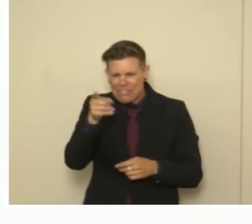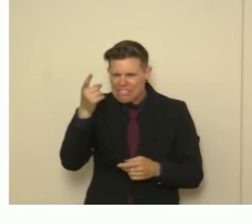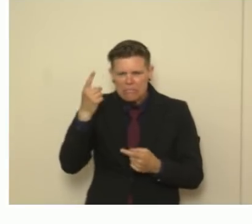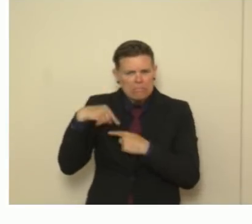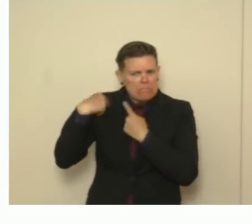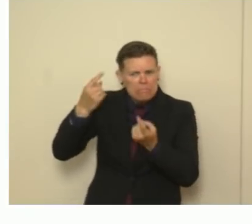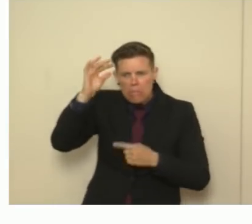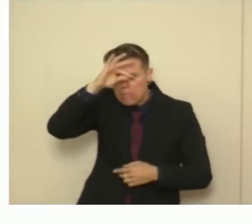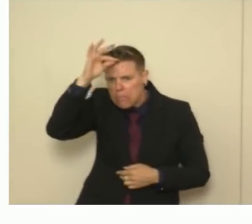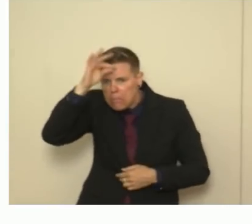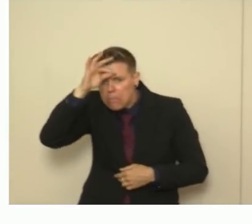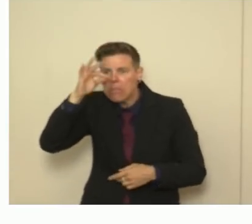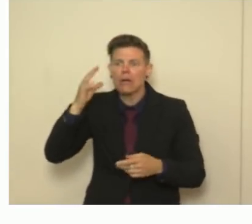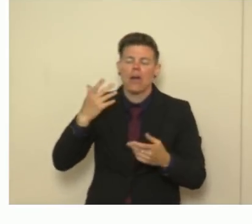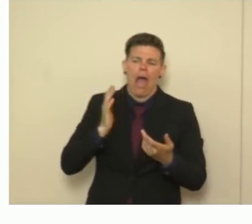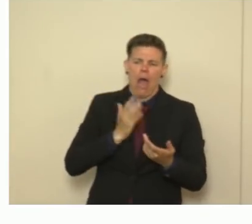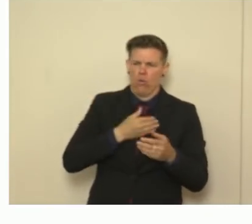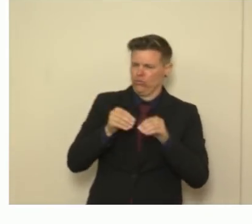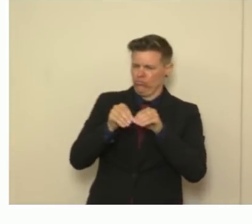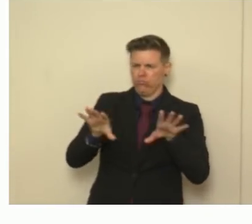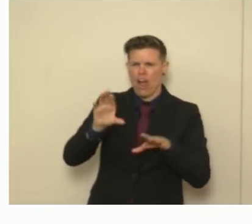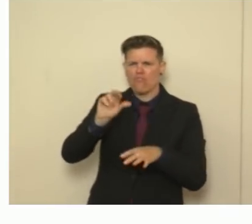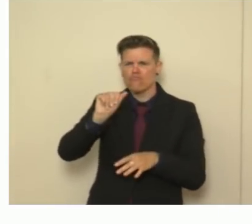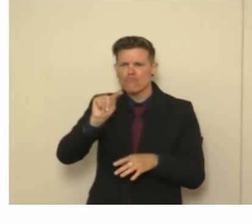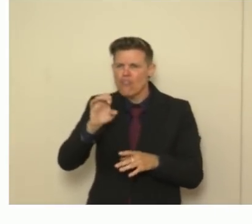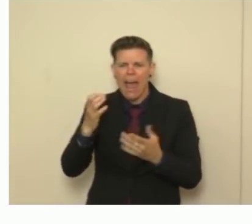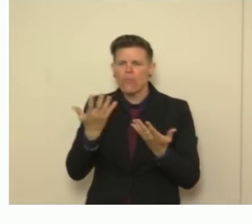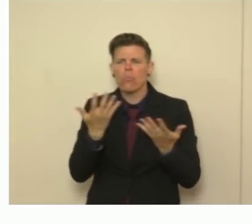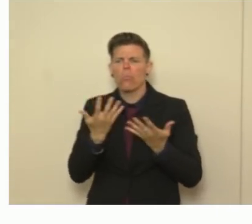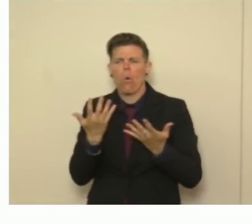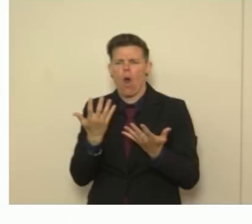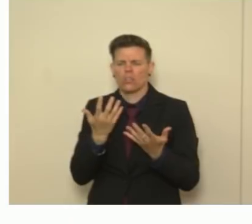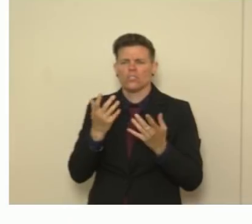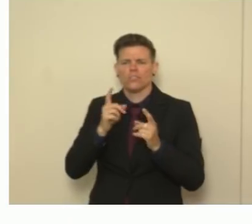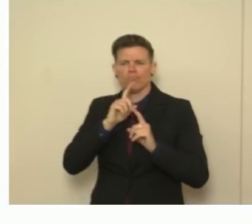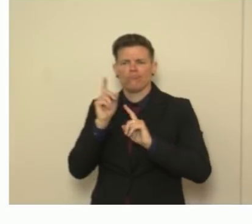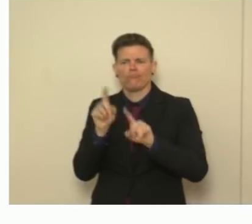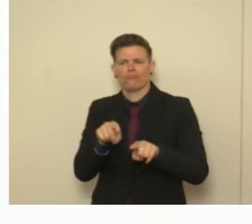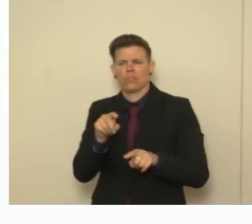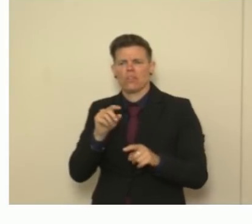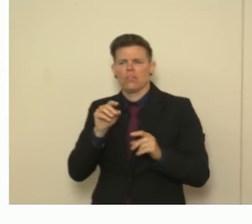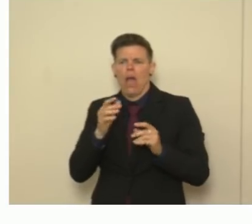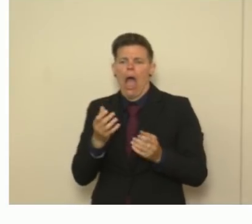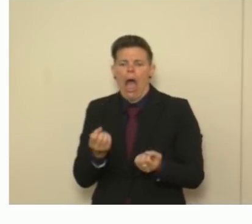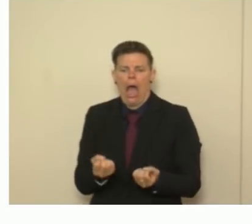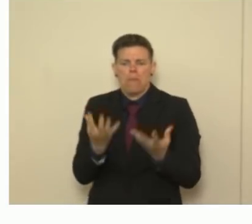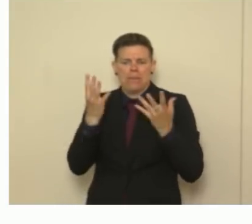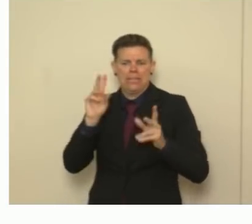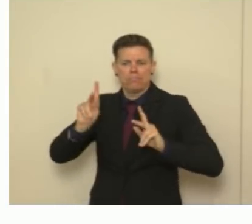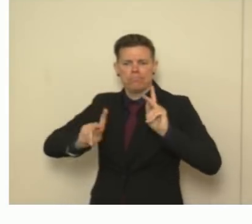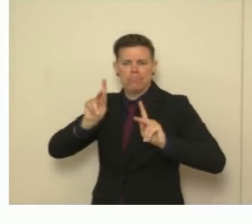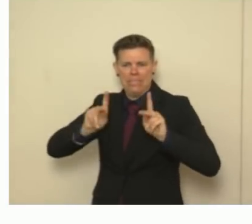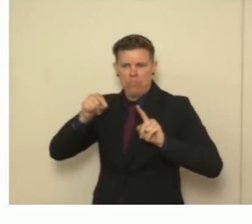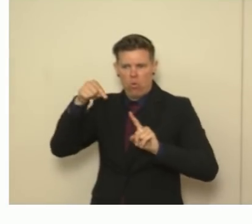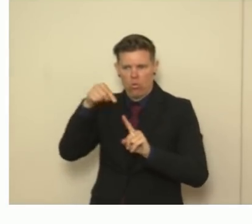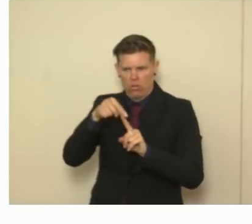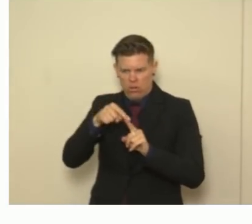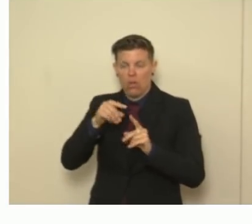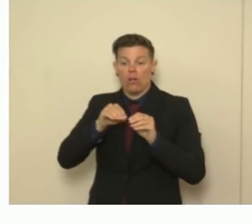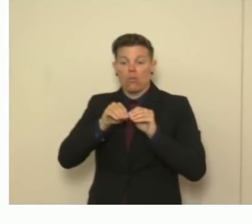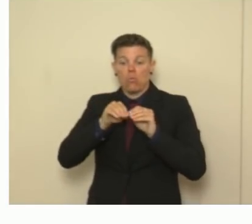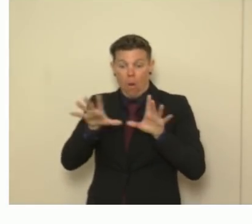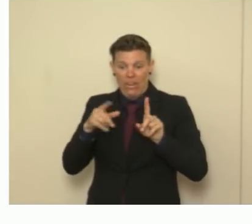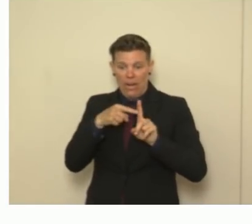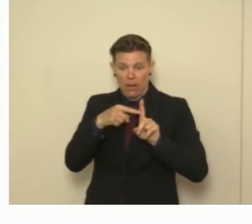rate answers the question, how many people does the average person with COVID infect? Right now,